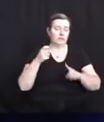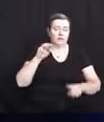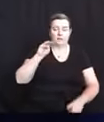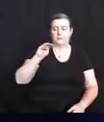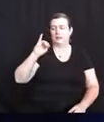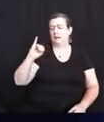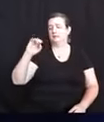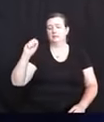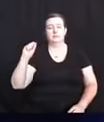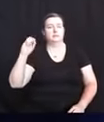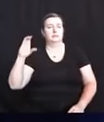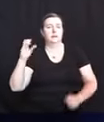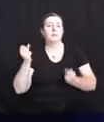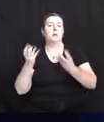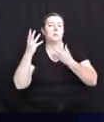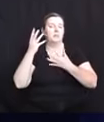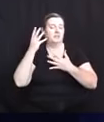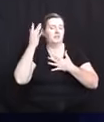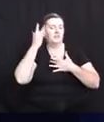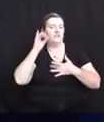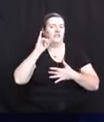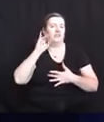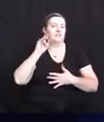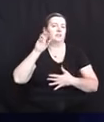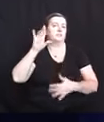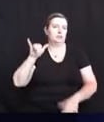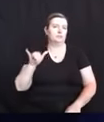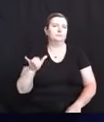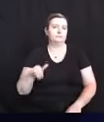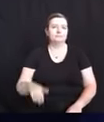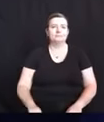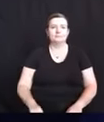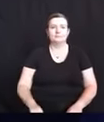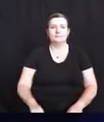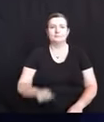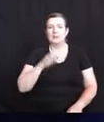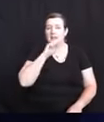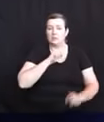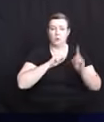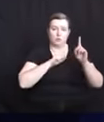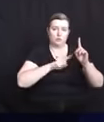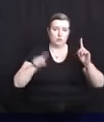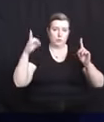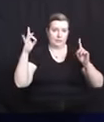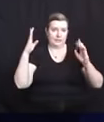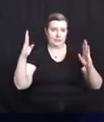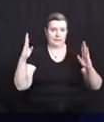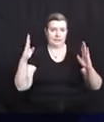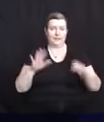ages of the children affected range from 1 to 18, and 5 children are currently hospitalized.